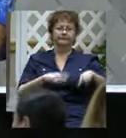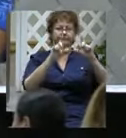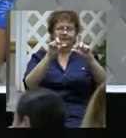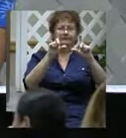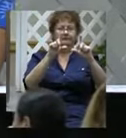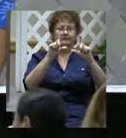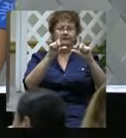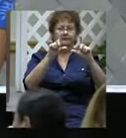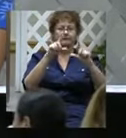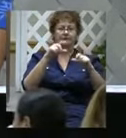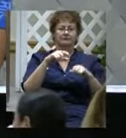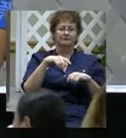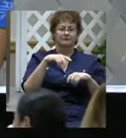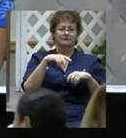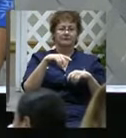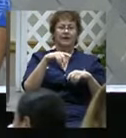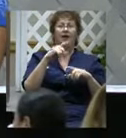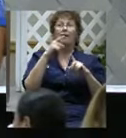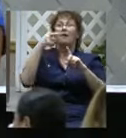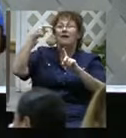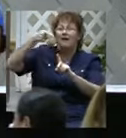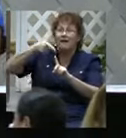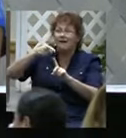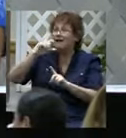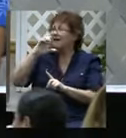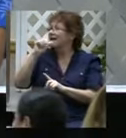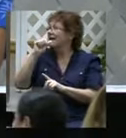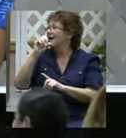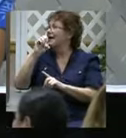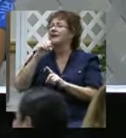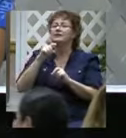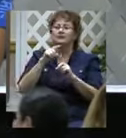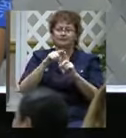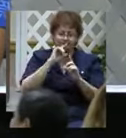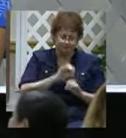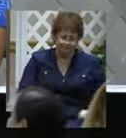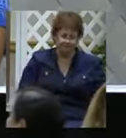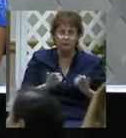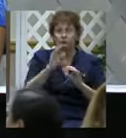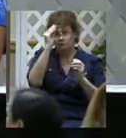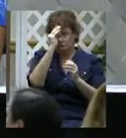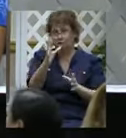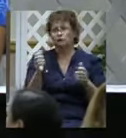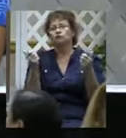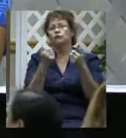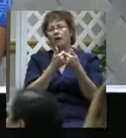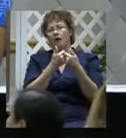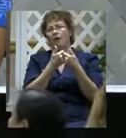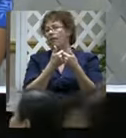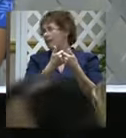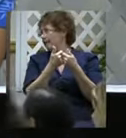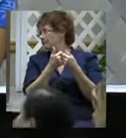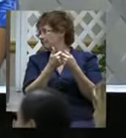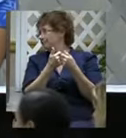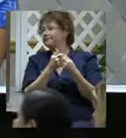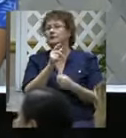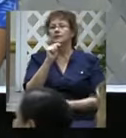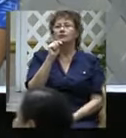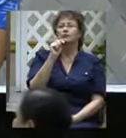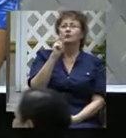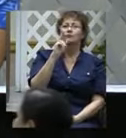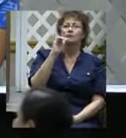content, particular to a case or an incident. Yeah, those are definitely challenging. I mean, there are There are a few tricks you can do, but ultimately